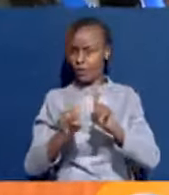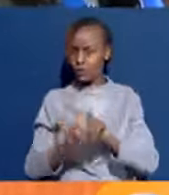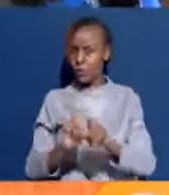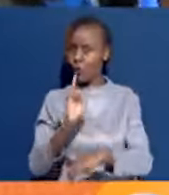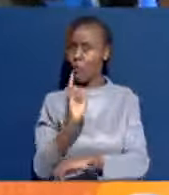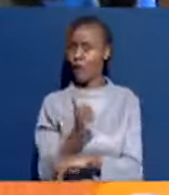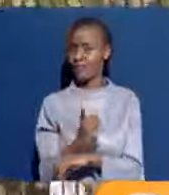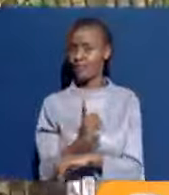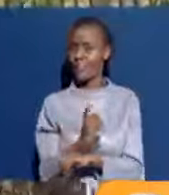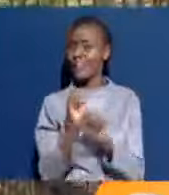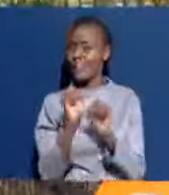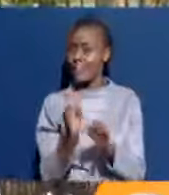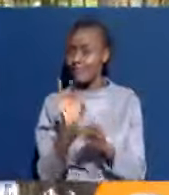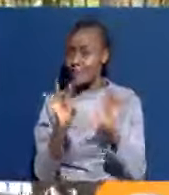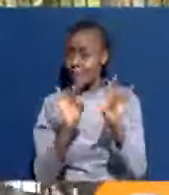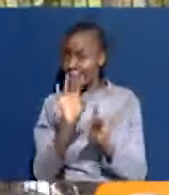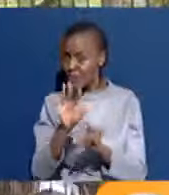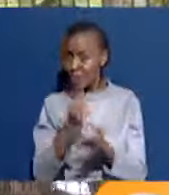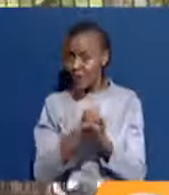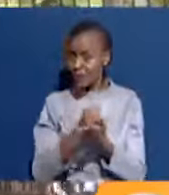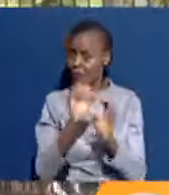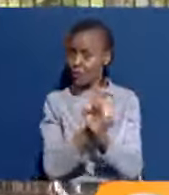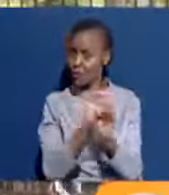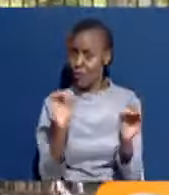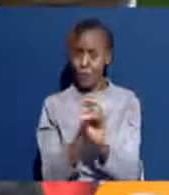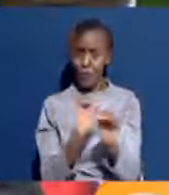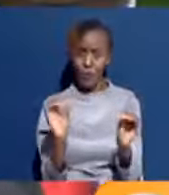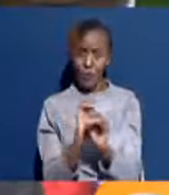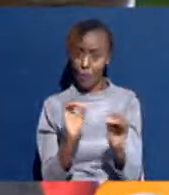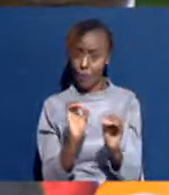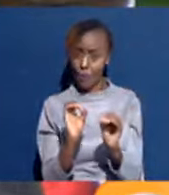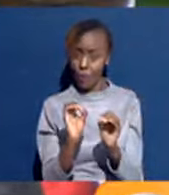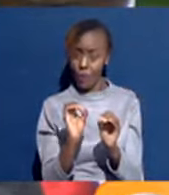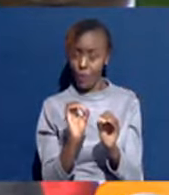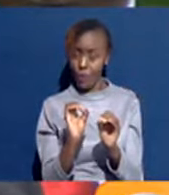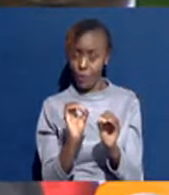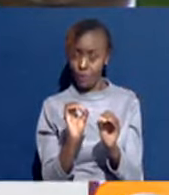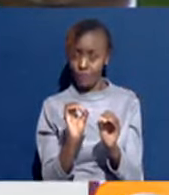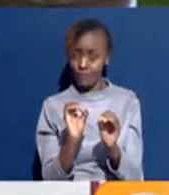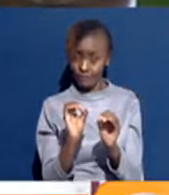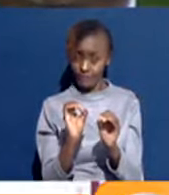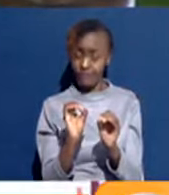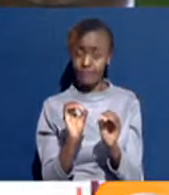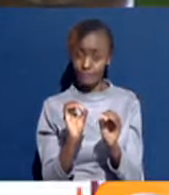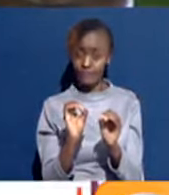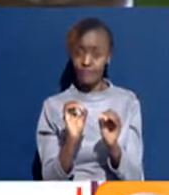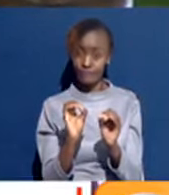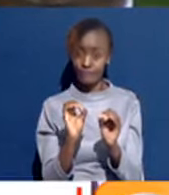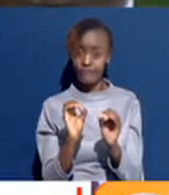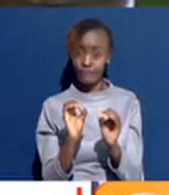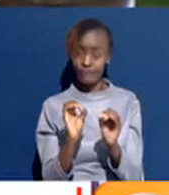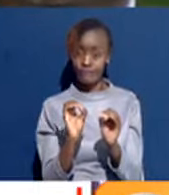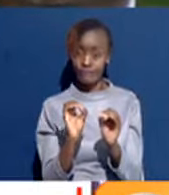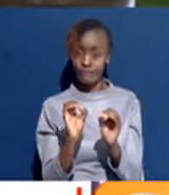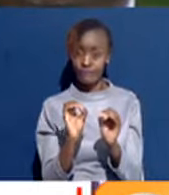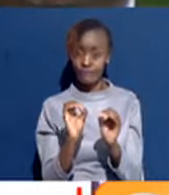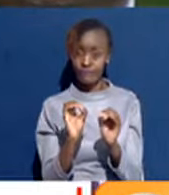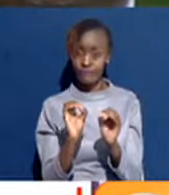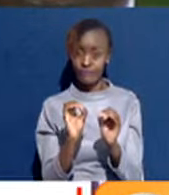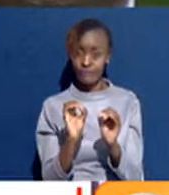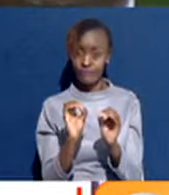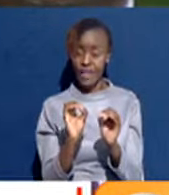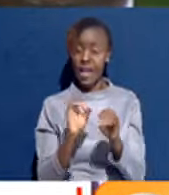heed to the government's call to collect their passports. That those who will not collect their passports as